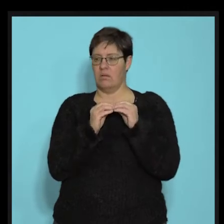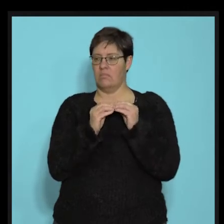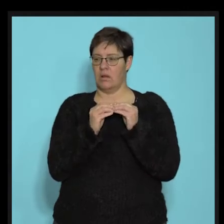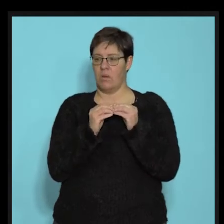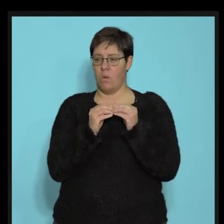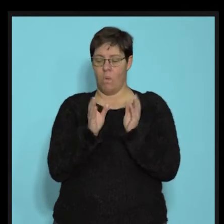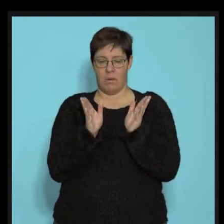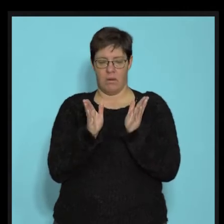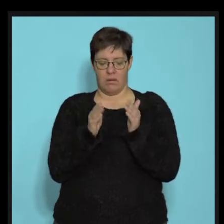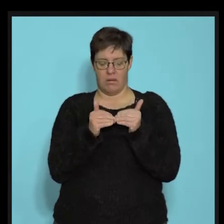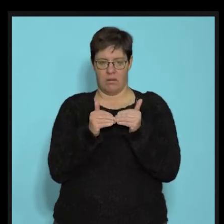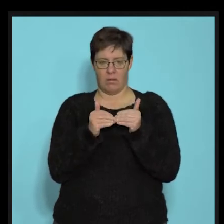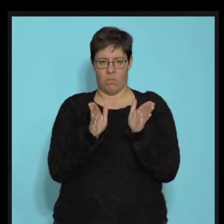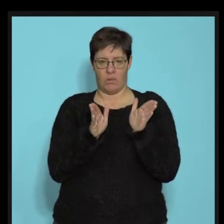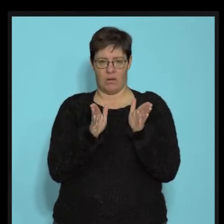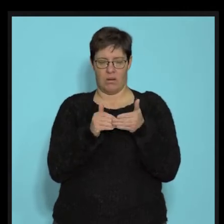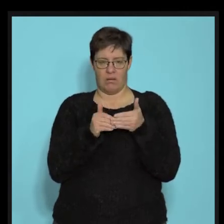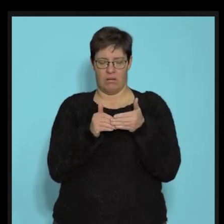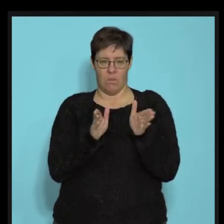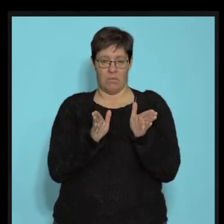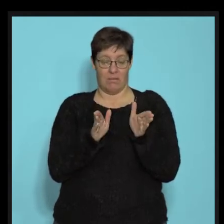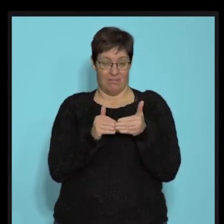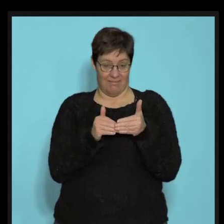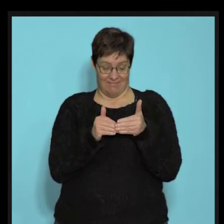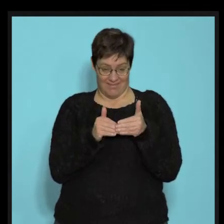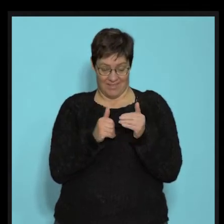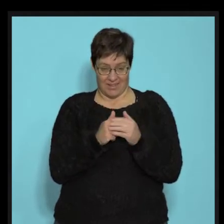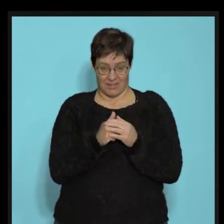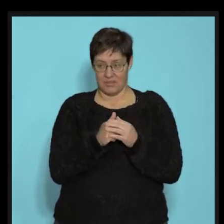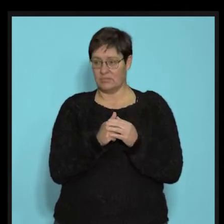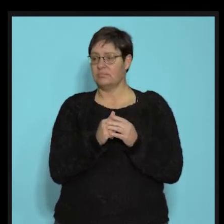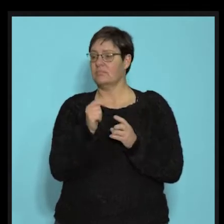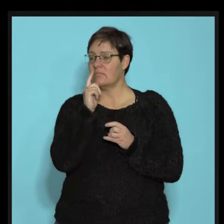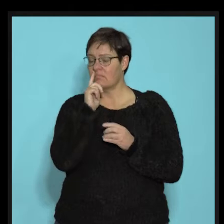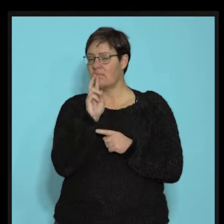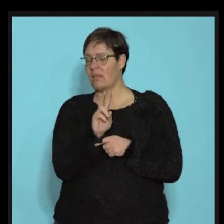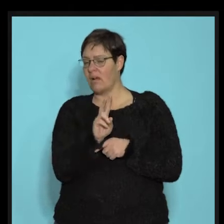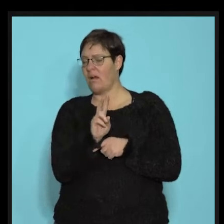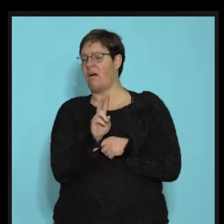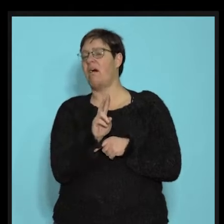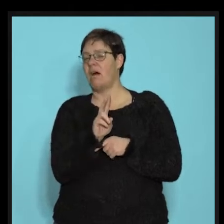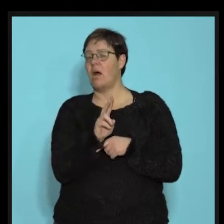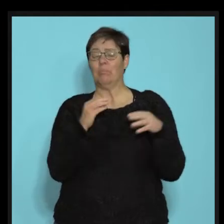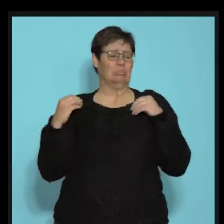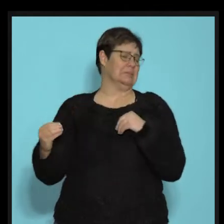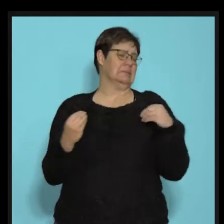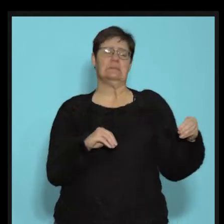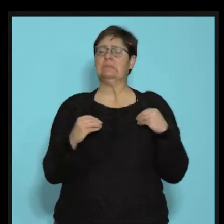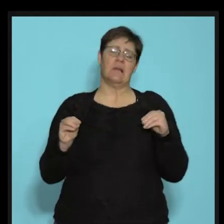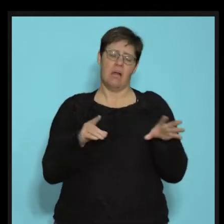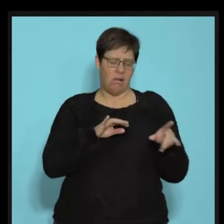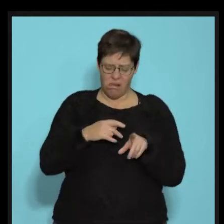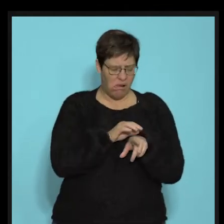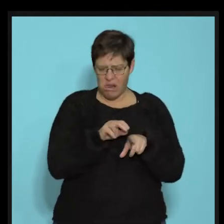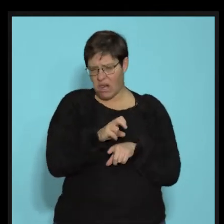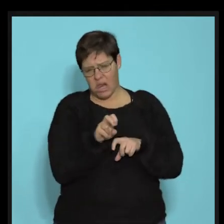and obviously close. Now when we get to insects, insects are really busy. They're crawling all over the